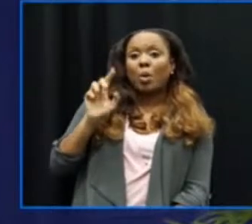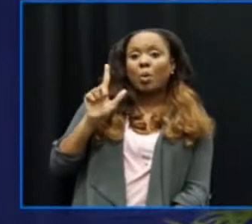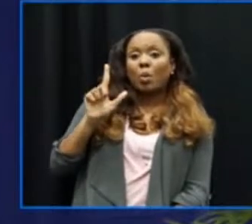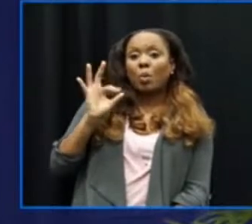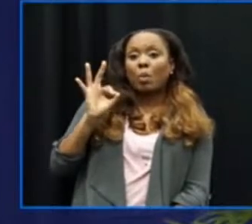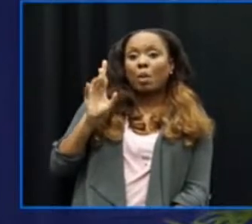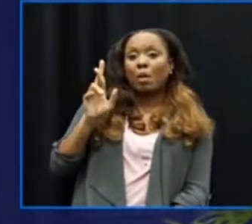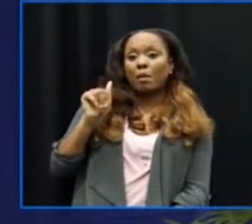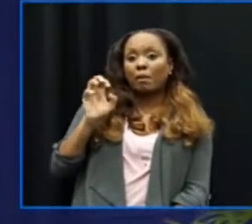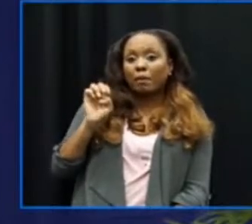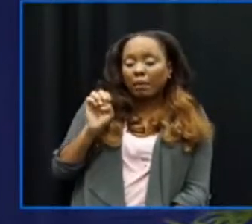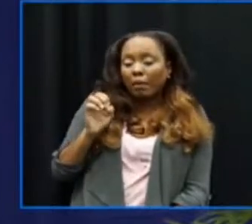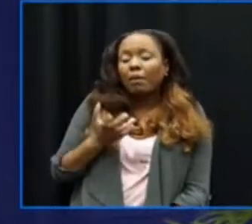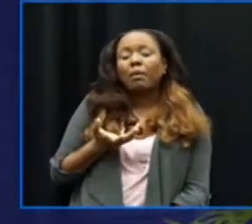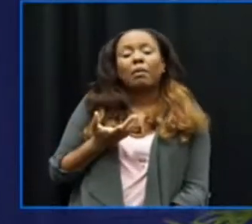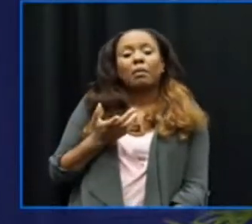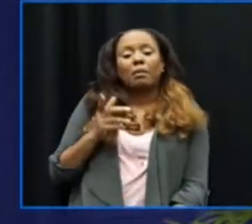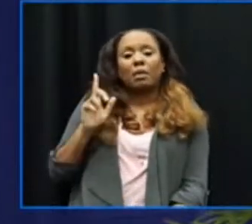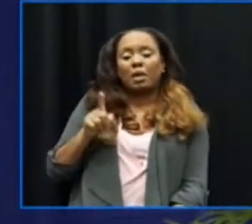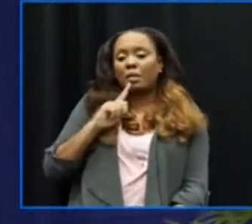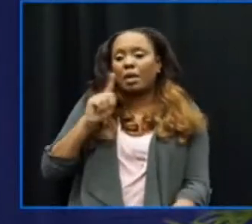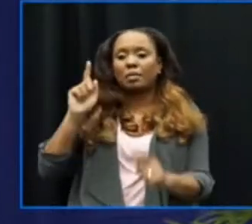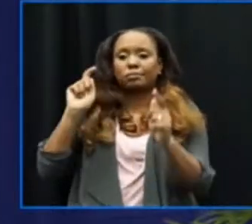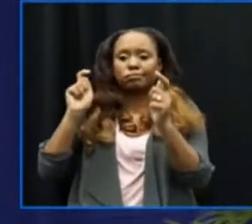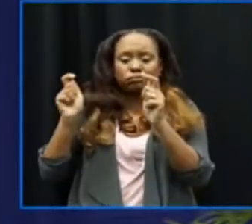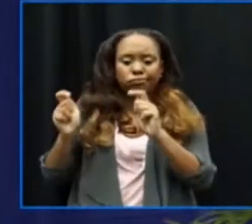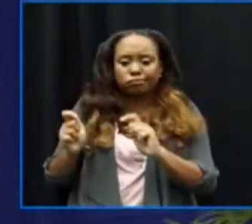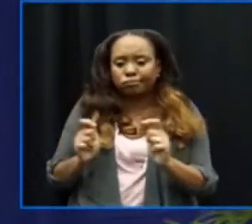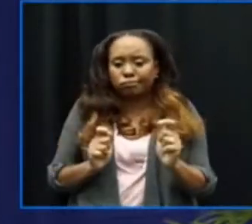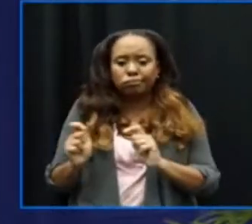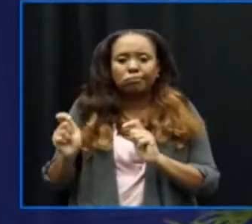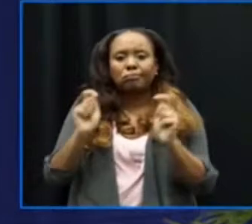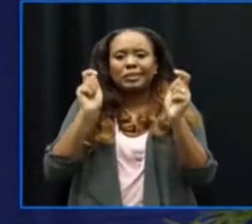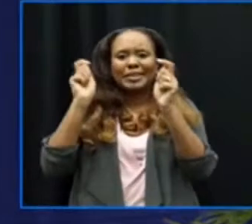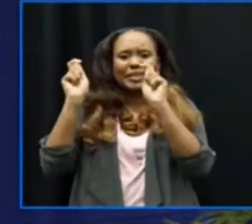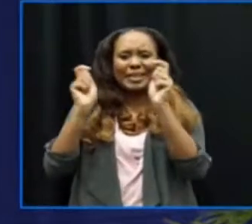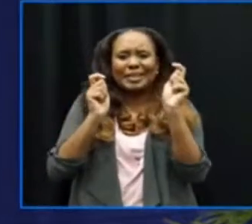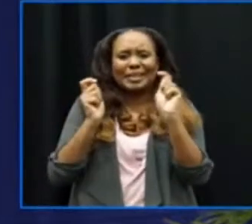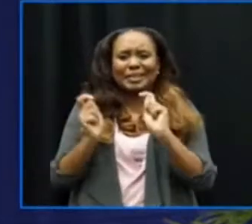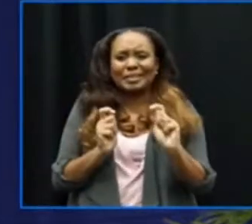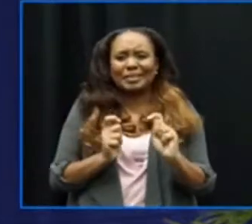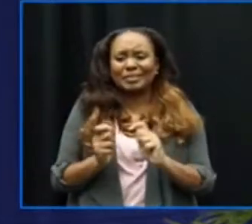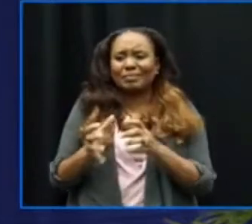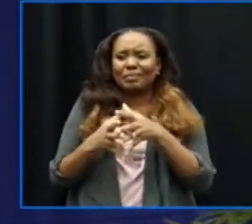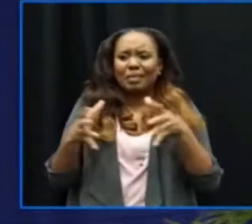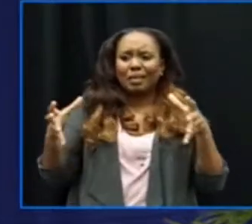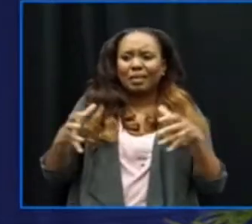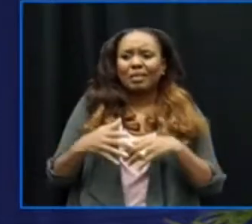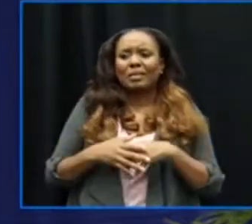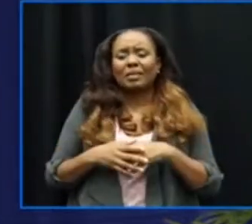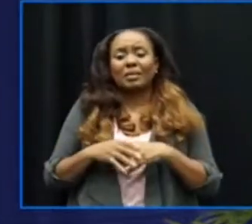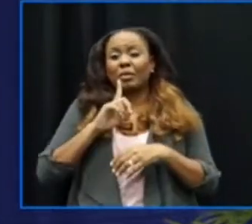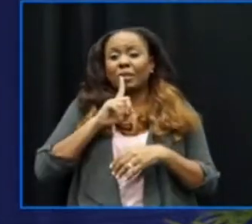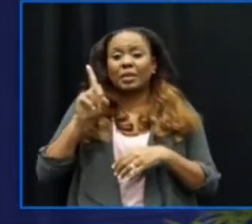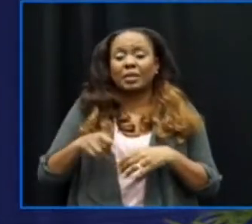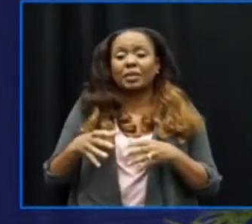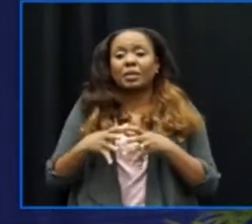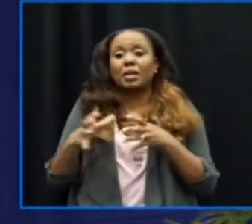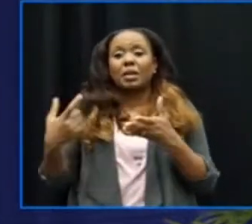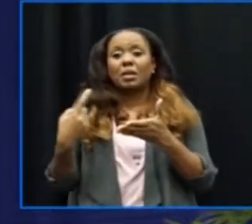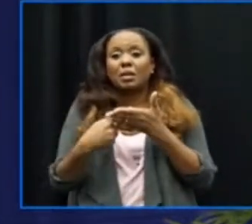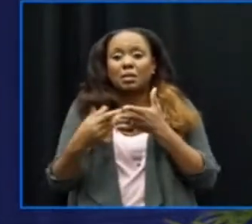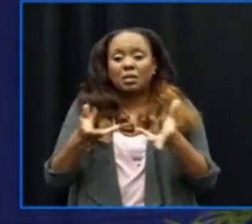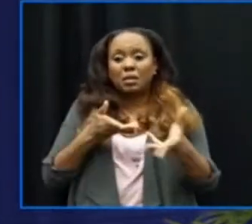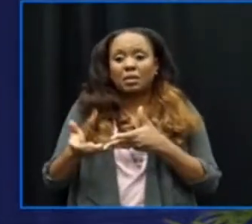one on its own. I think really we're going to have to juggle a lot here, and it's going to demand this national conversation, and that's why I'm